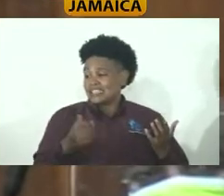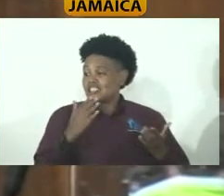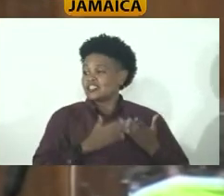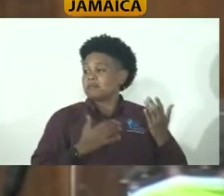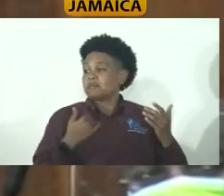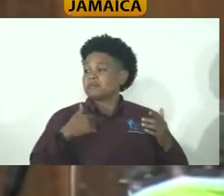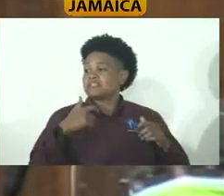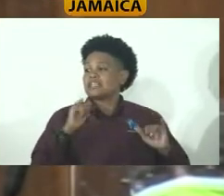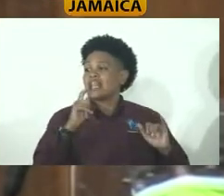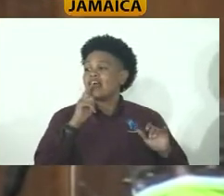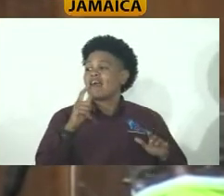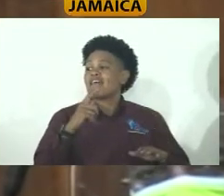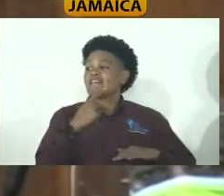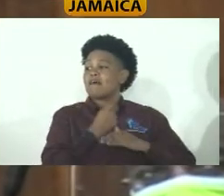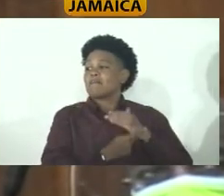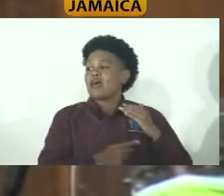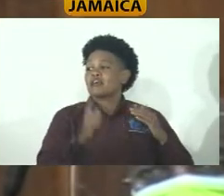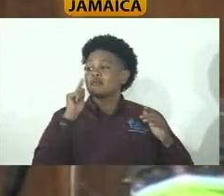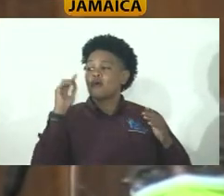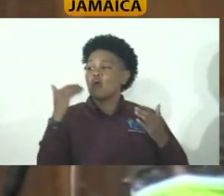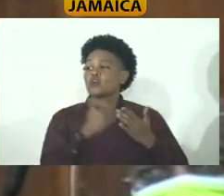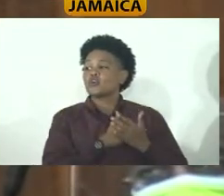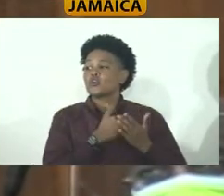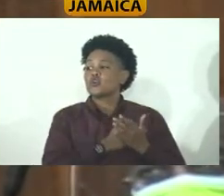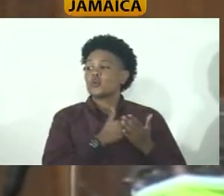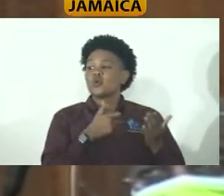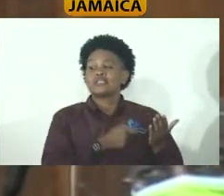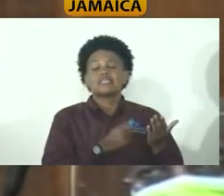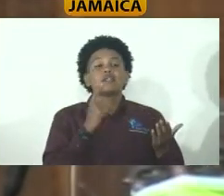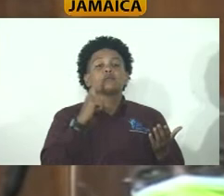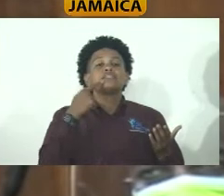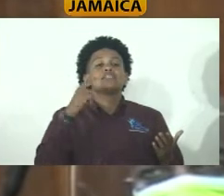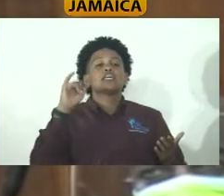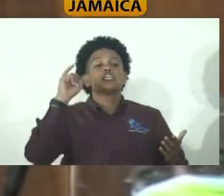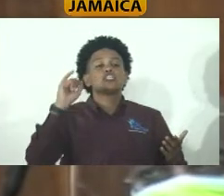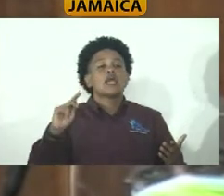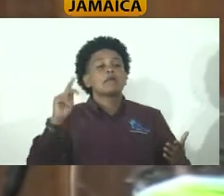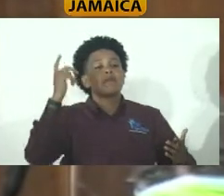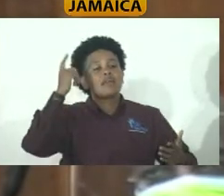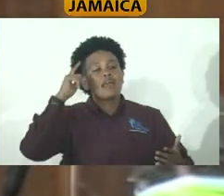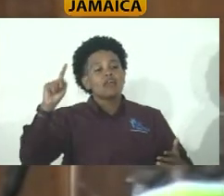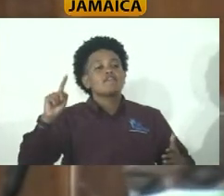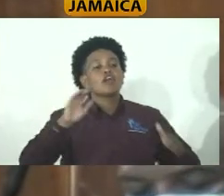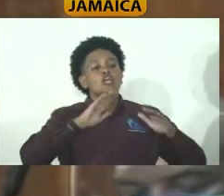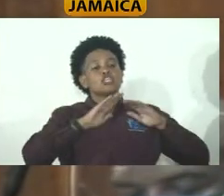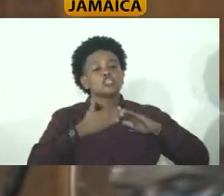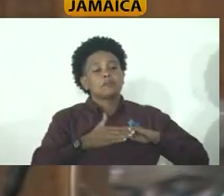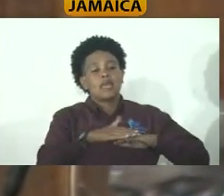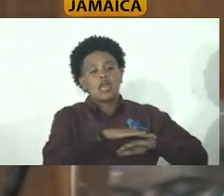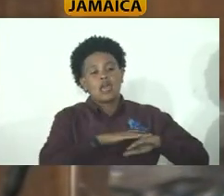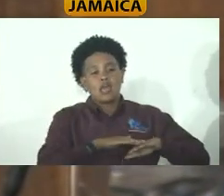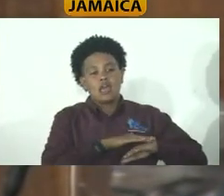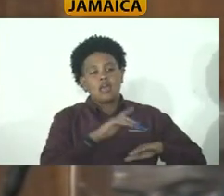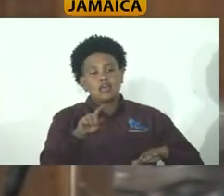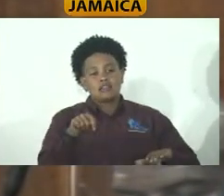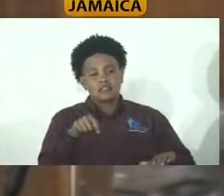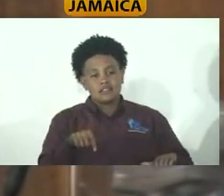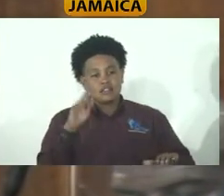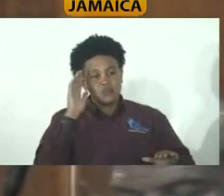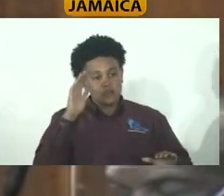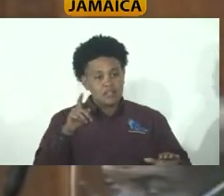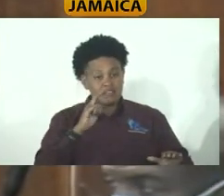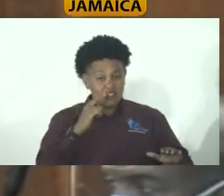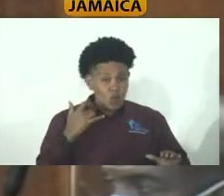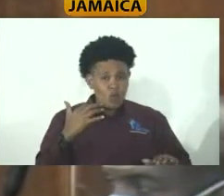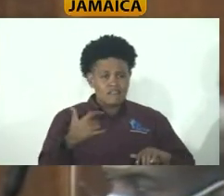parish but all new seals will say justice of the peace for the jamaica and this will over